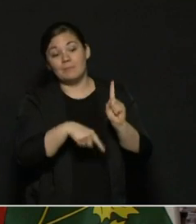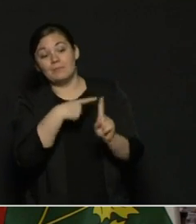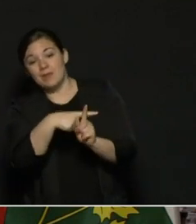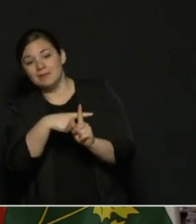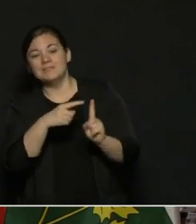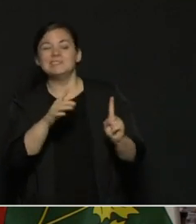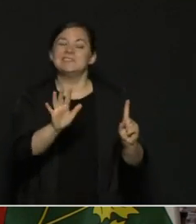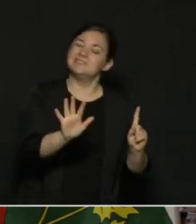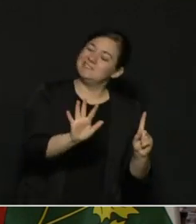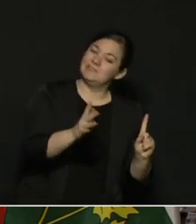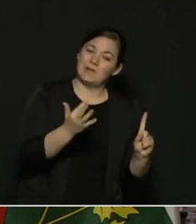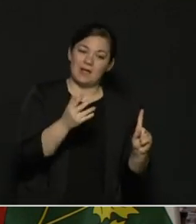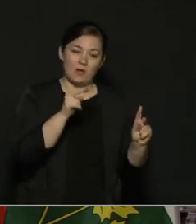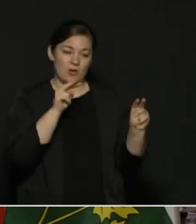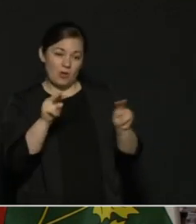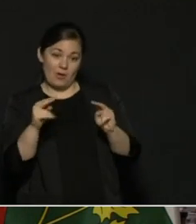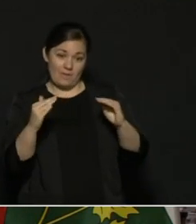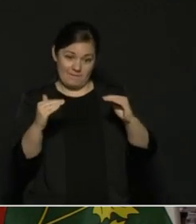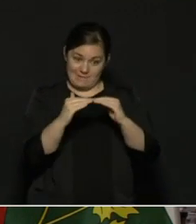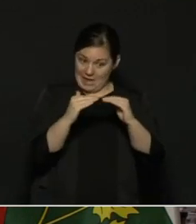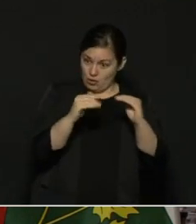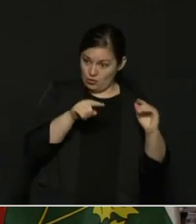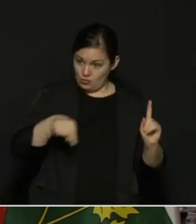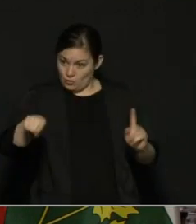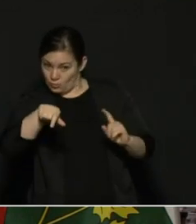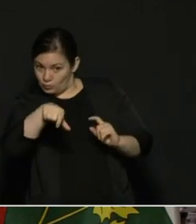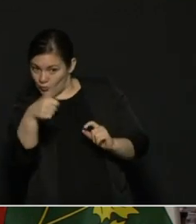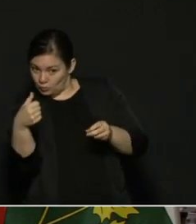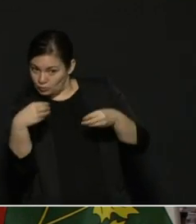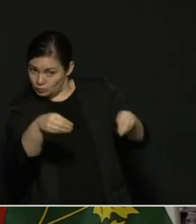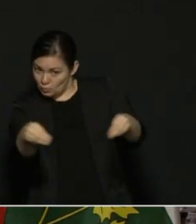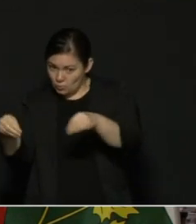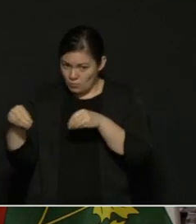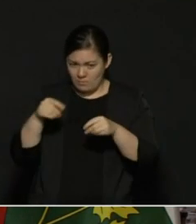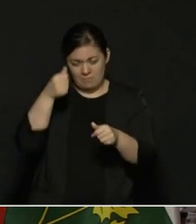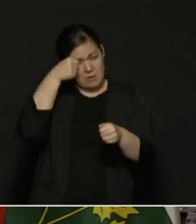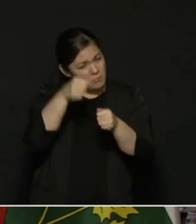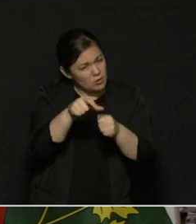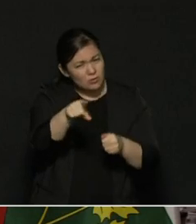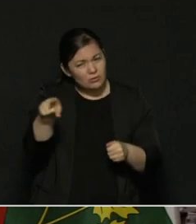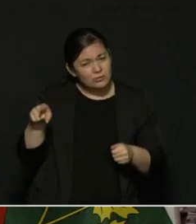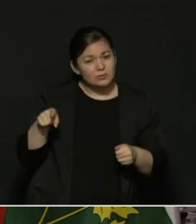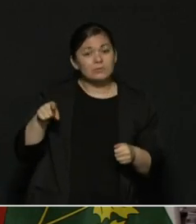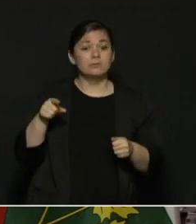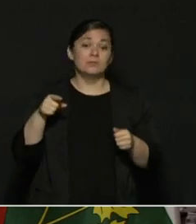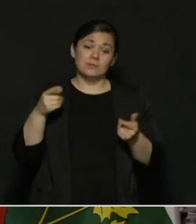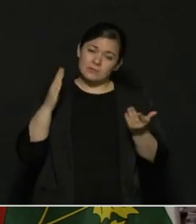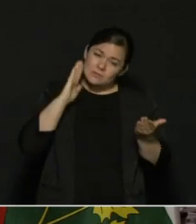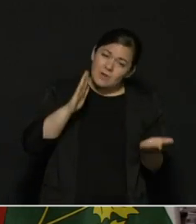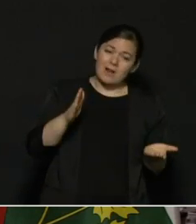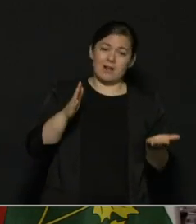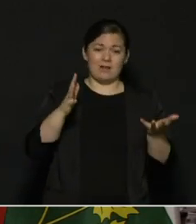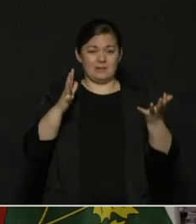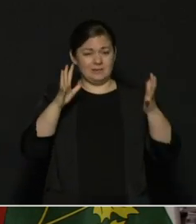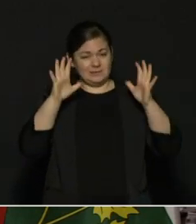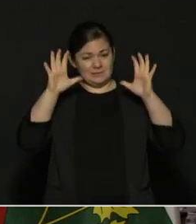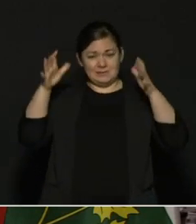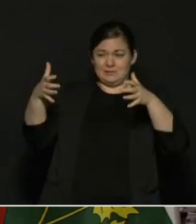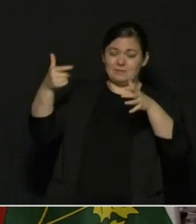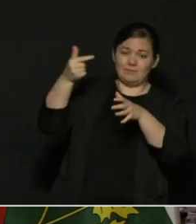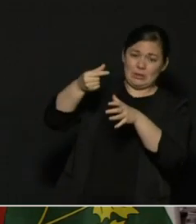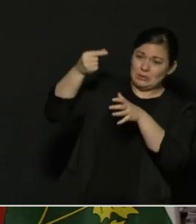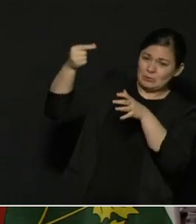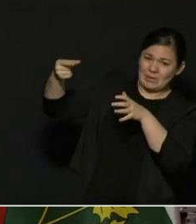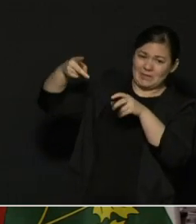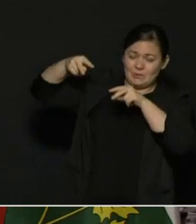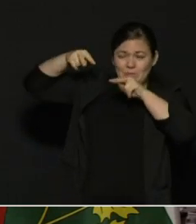fair. So I think as we go through this recovery phase and move there'll be this large, full of government way to look at all these different things